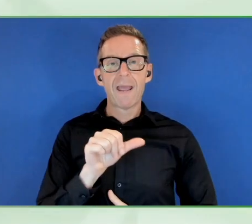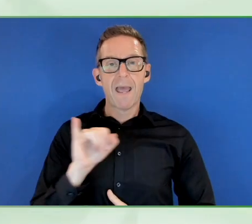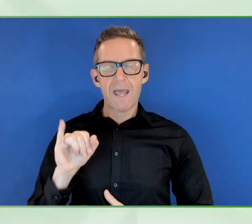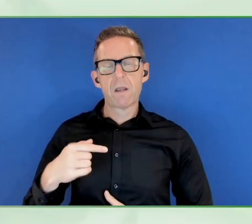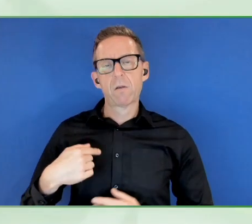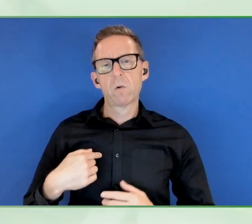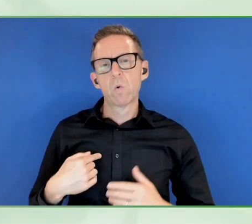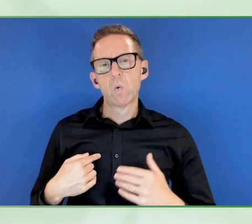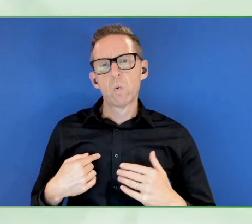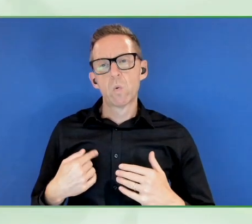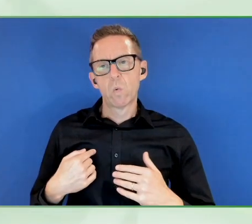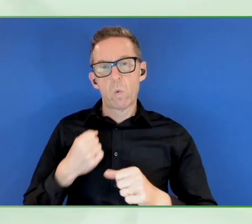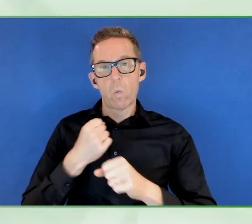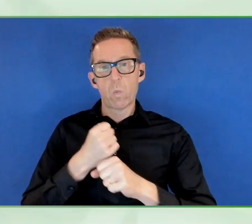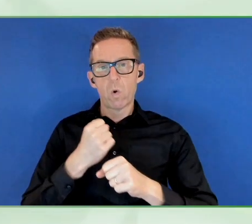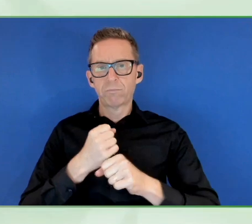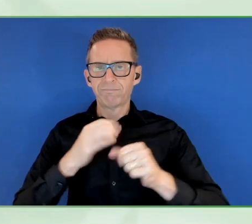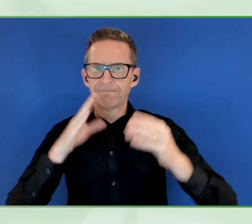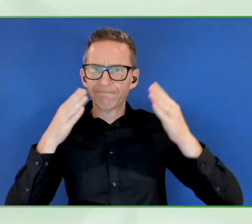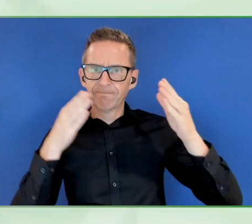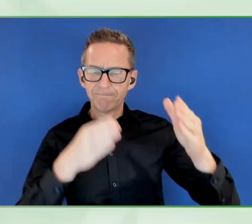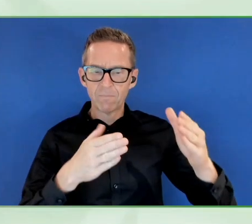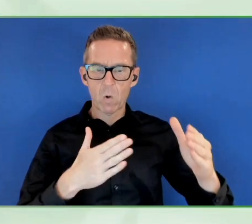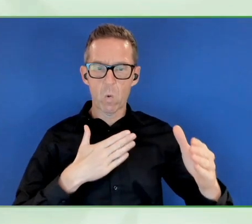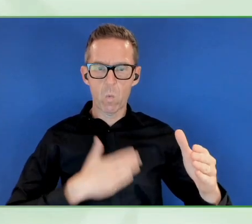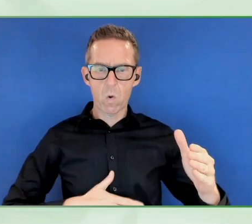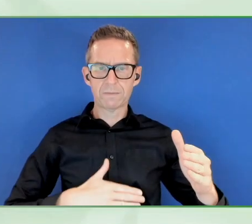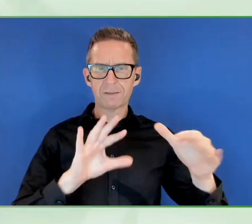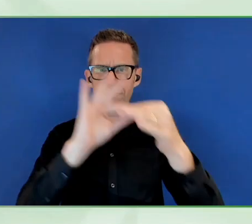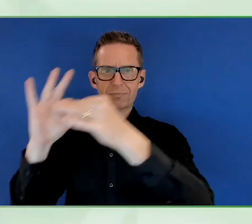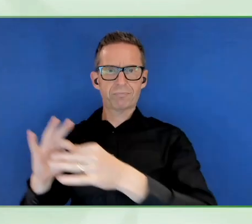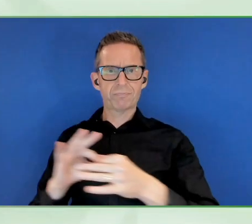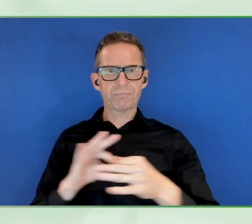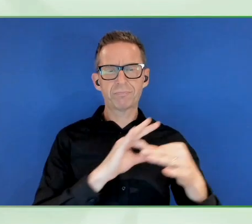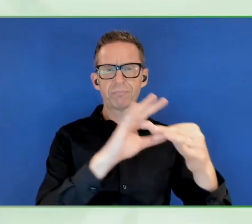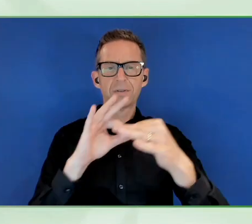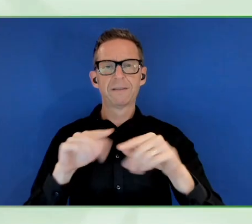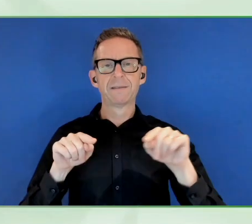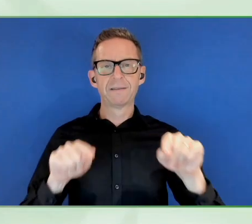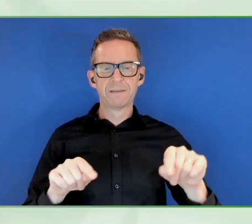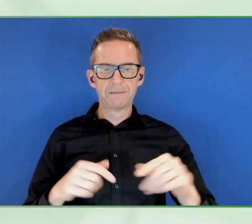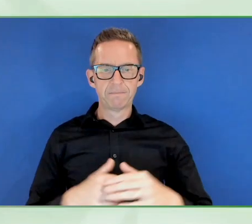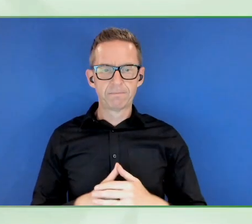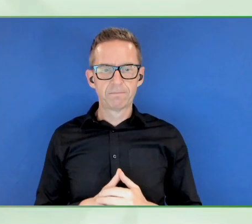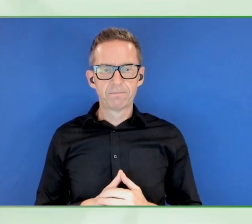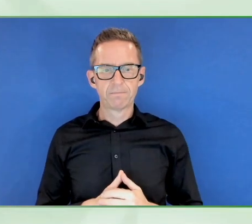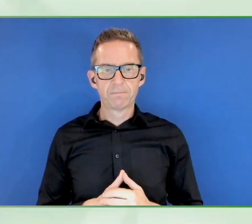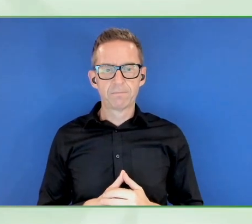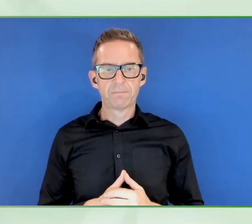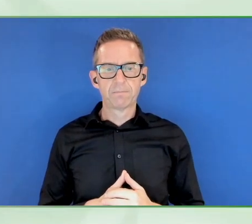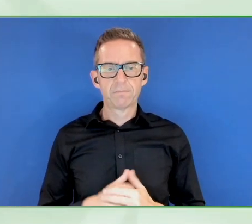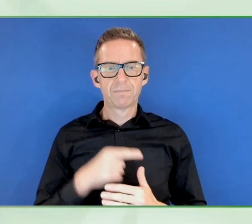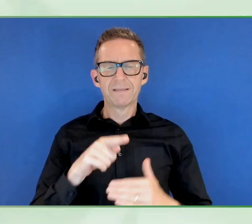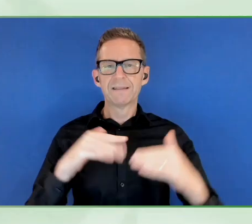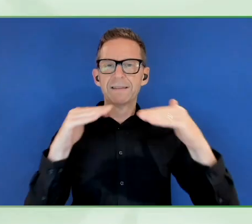toward kind of, harmonization among those, what we call de jure standardization bodies. And I think it would be a